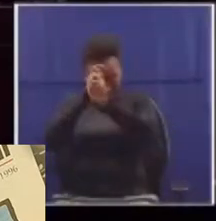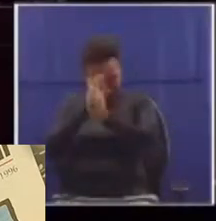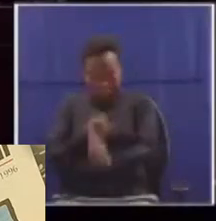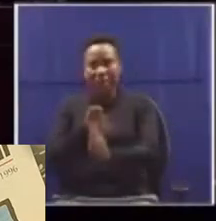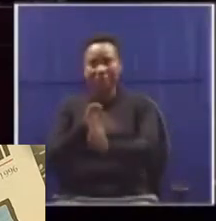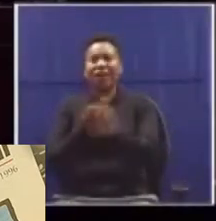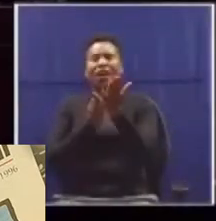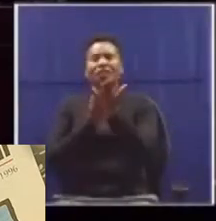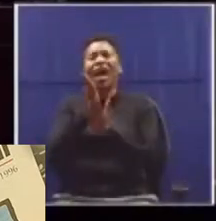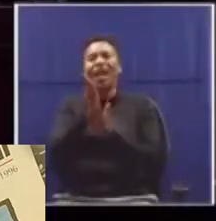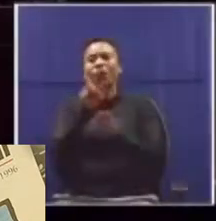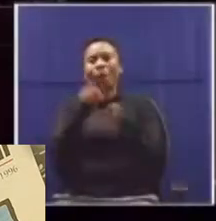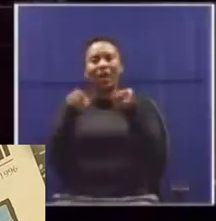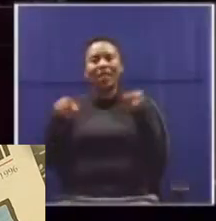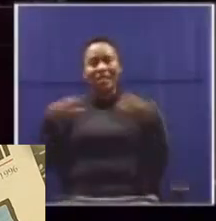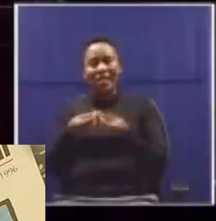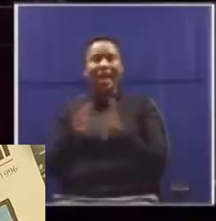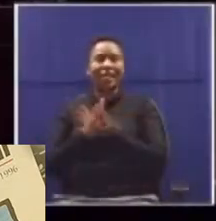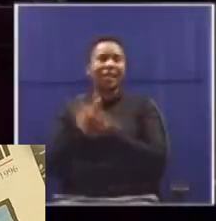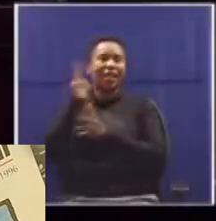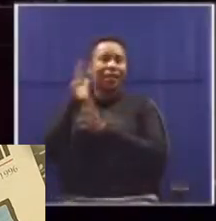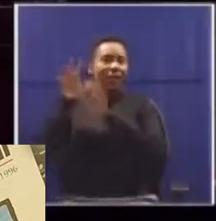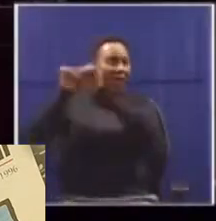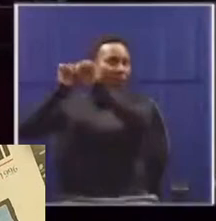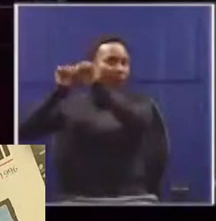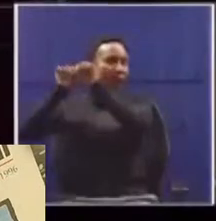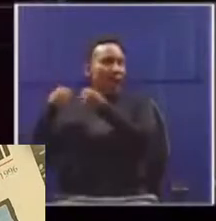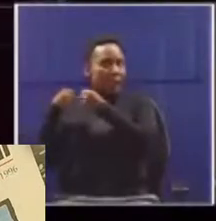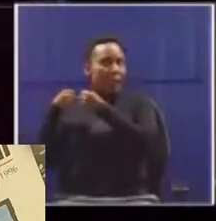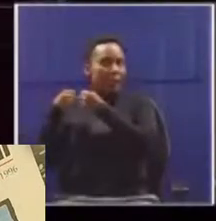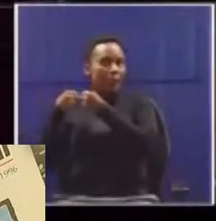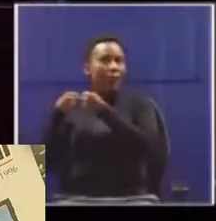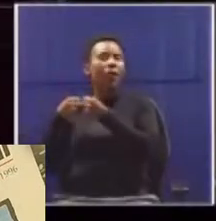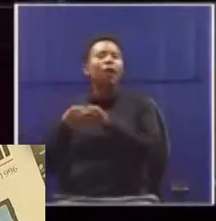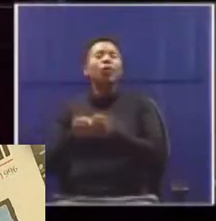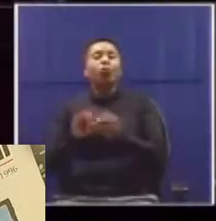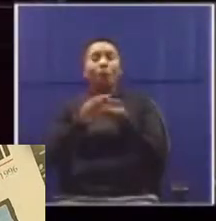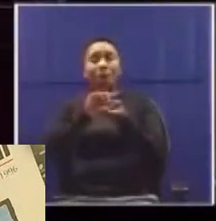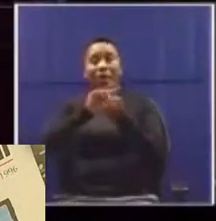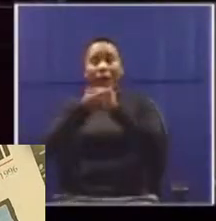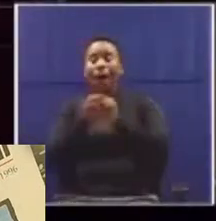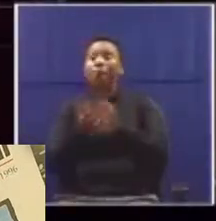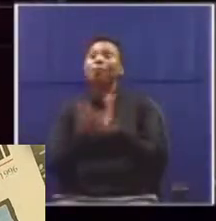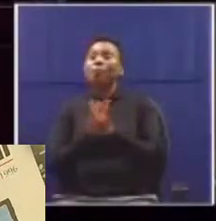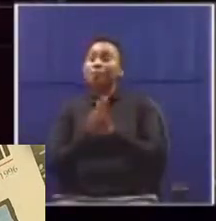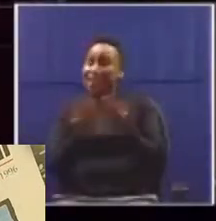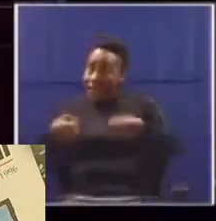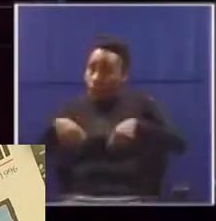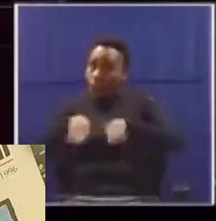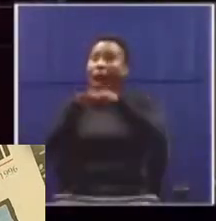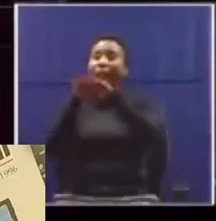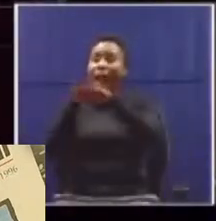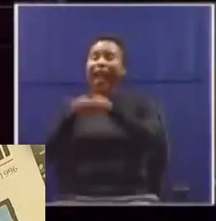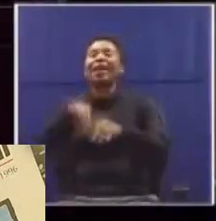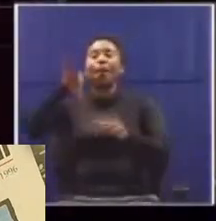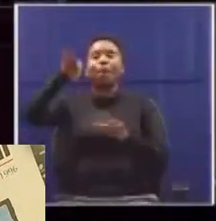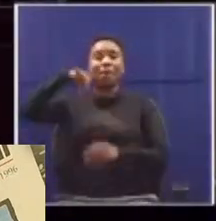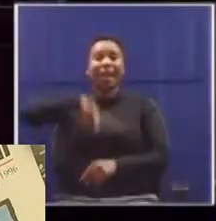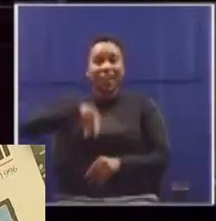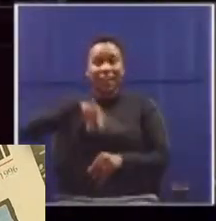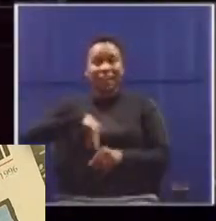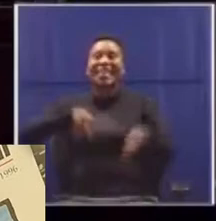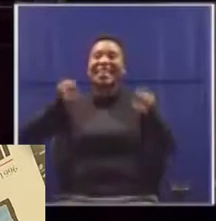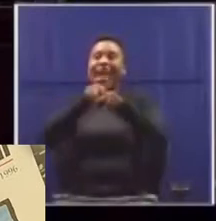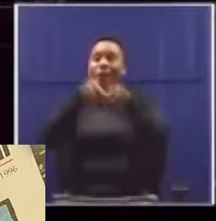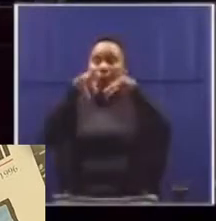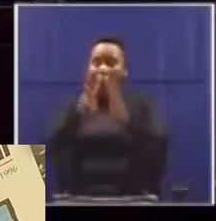rights of persons who are hearing impaired to the equal protection and benefit of the law and that the